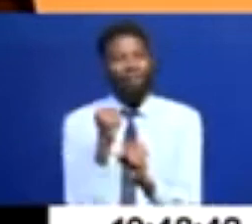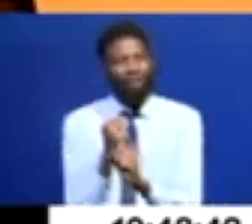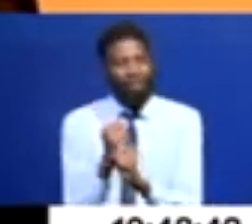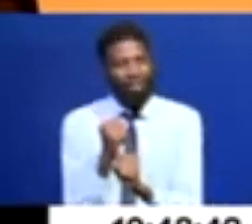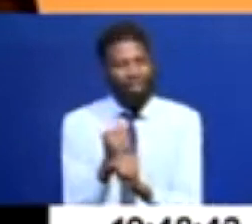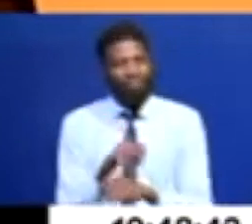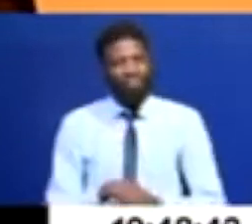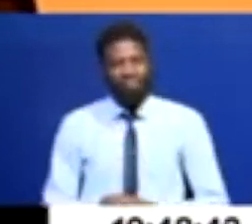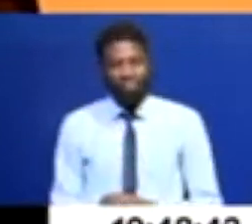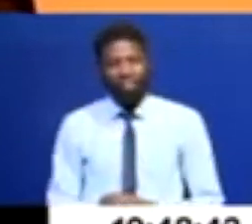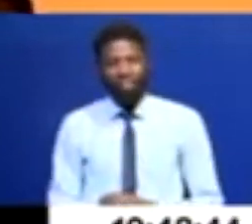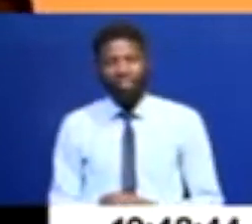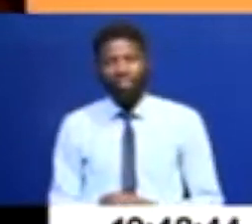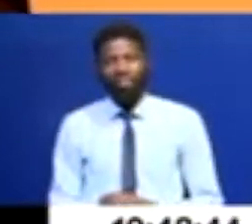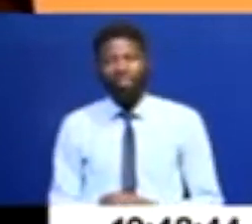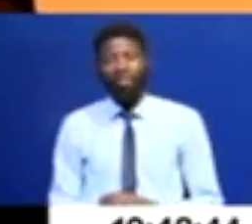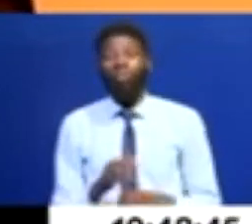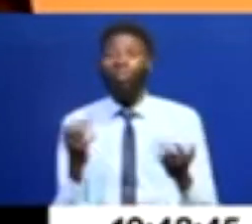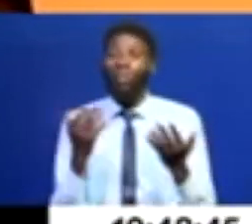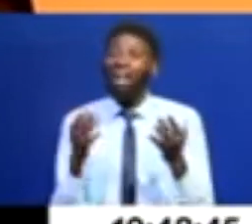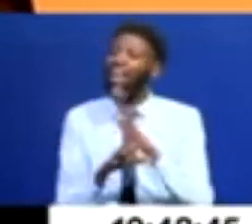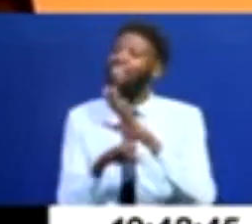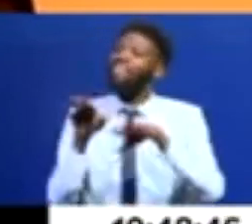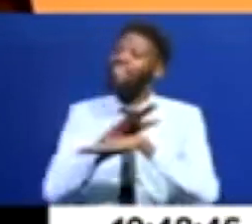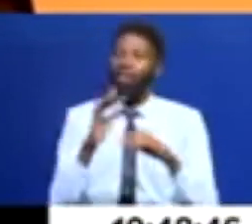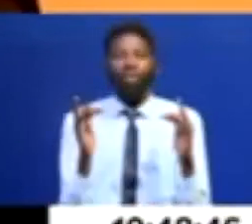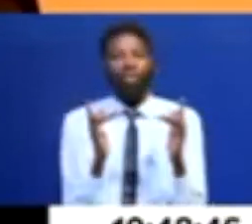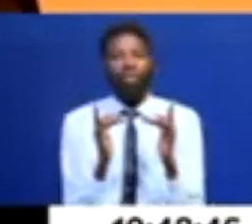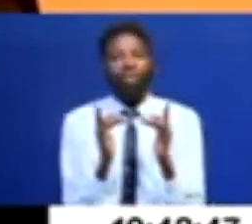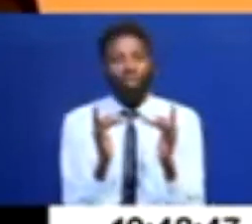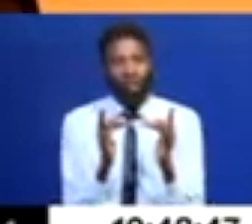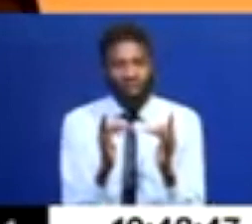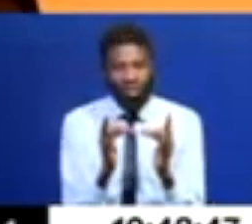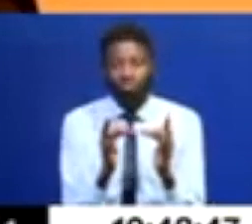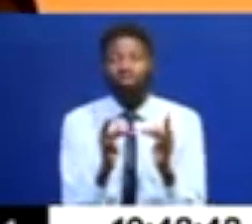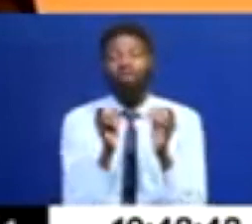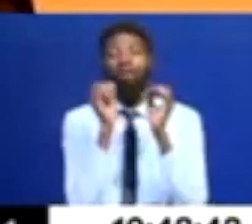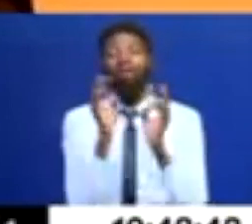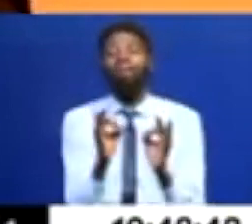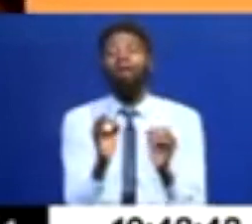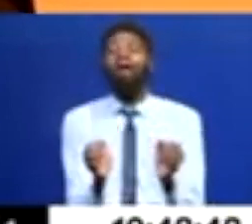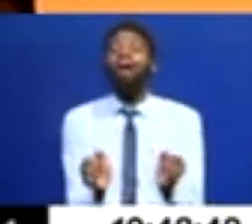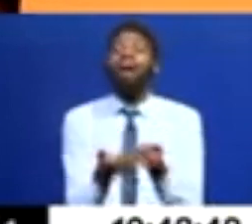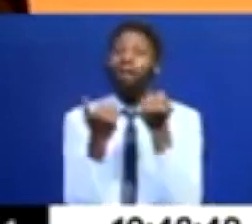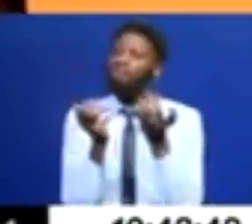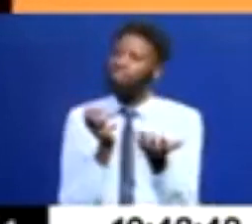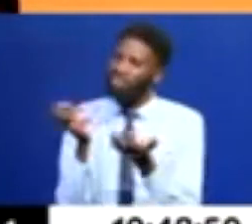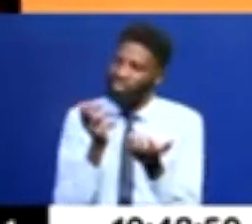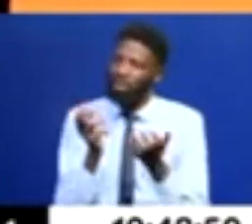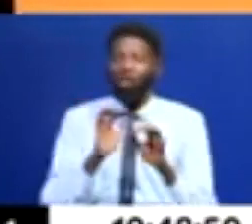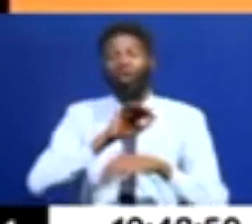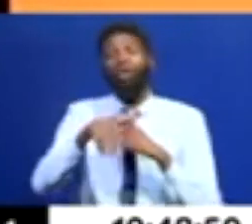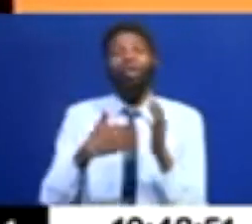that everything is online, mm-hmm. in that when you do some transactions, all the deductions will be done